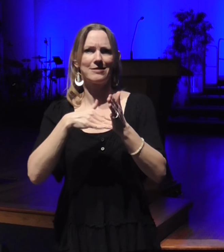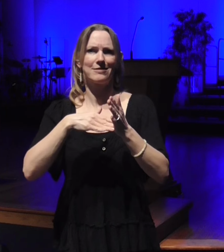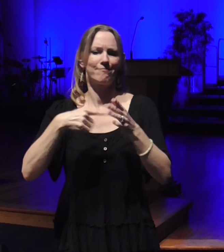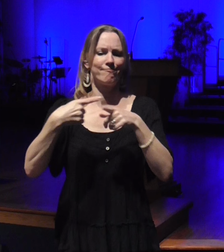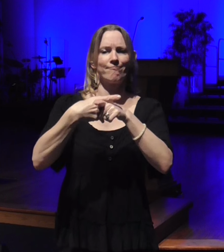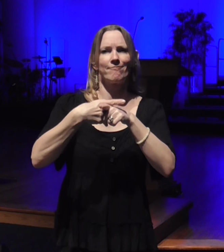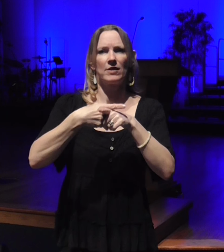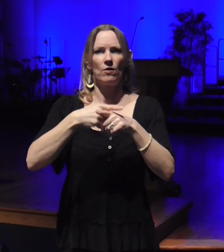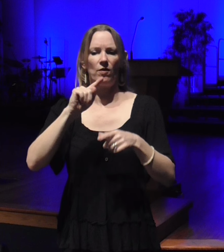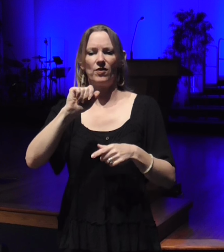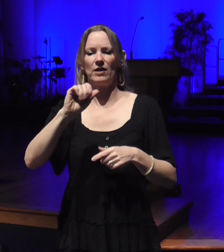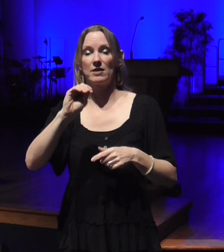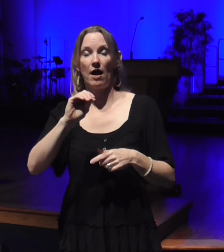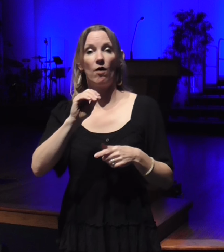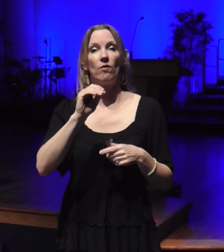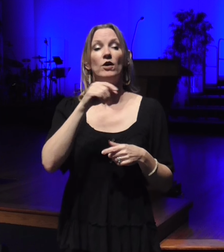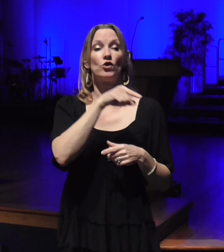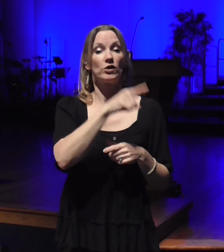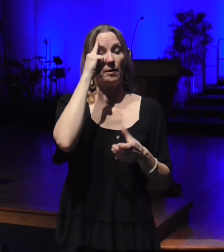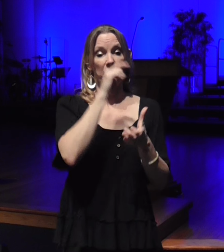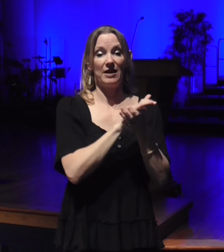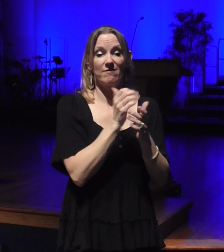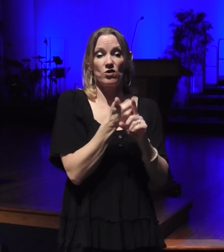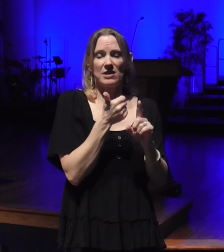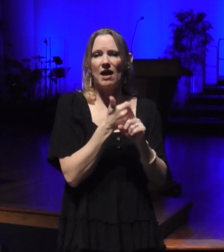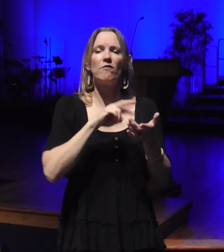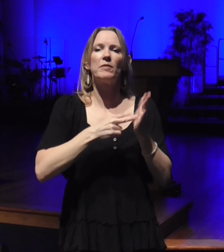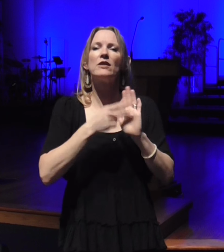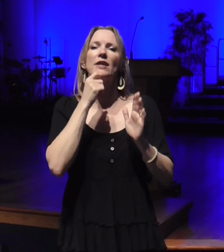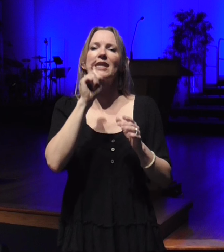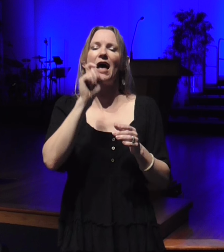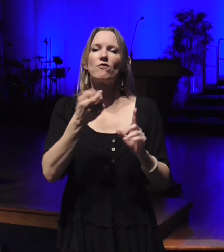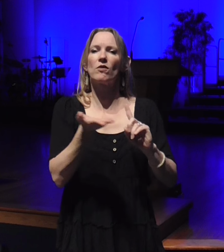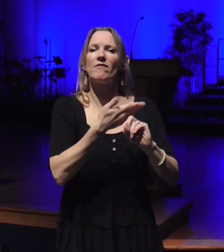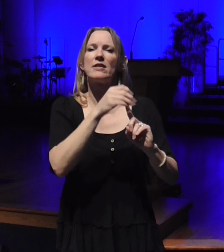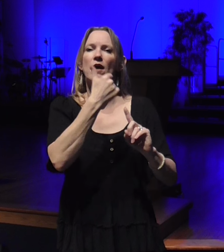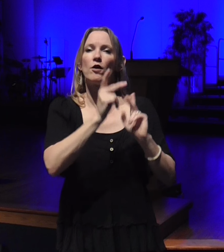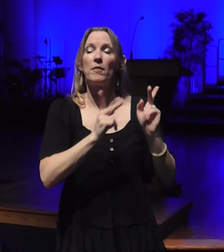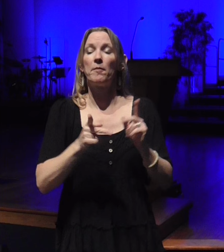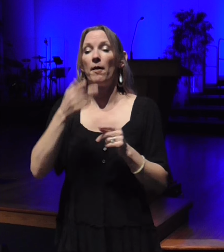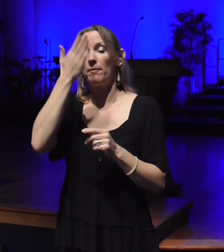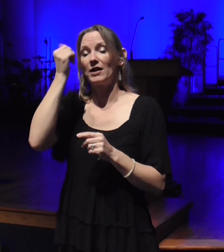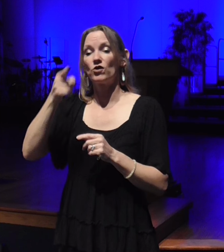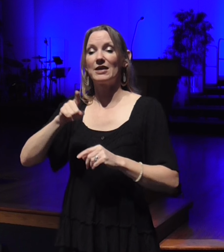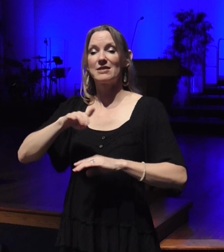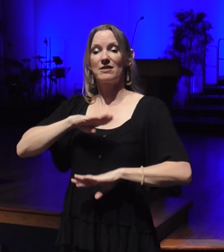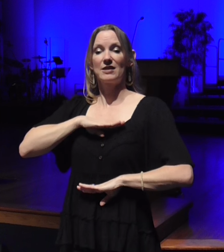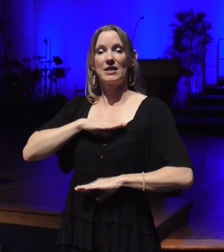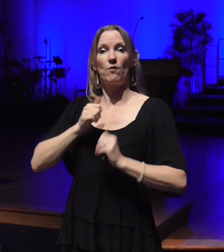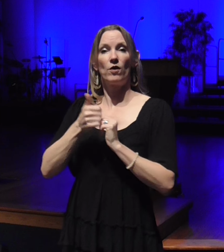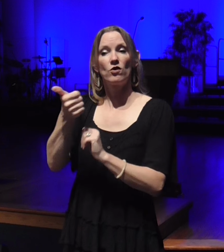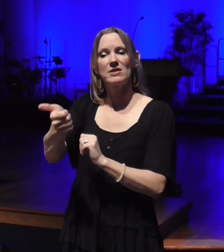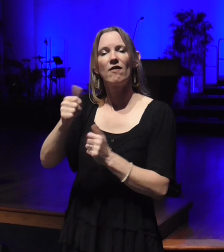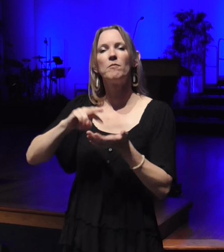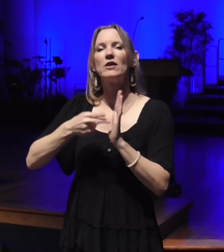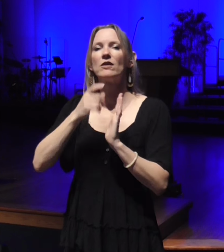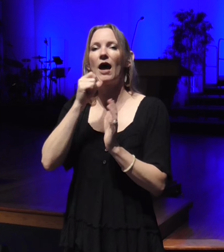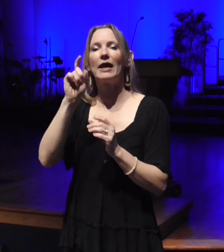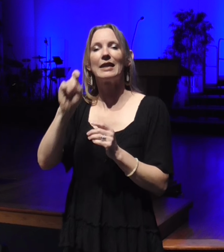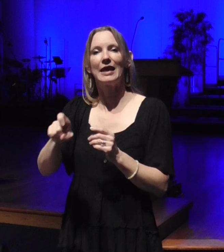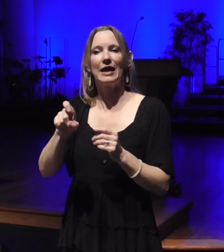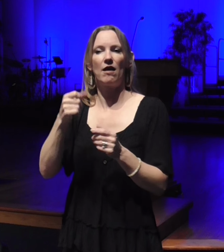in herself, she doesn't try to convince others. Because she is content with herself, she doesn't need others' approval.